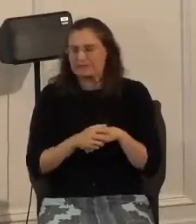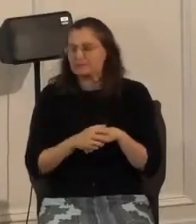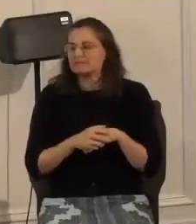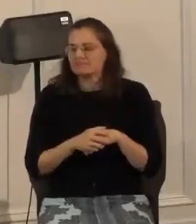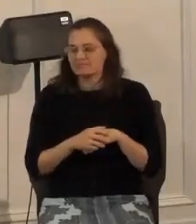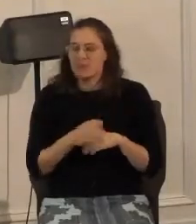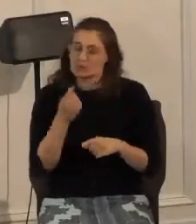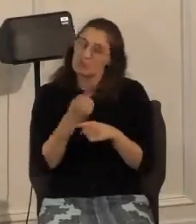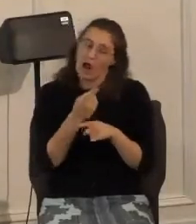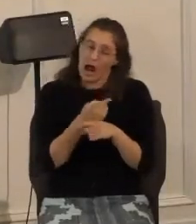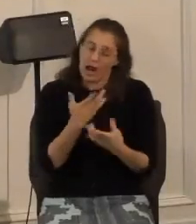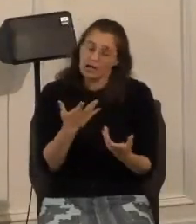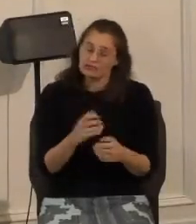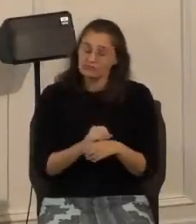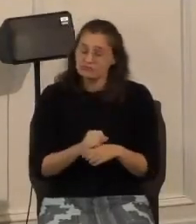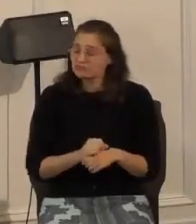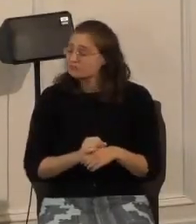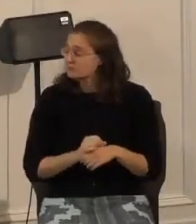And